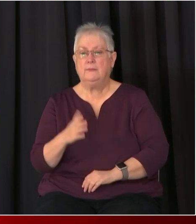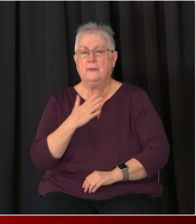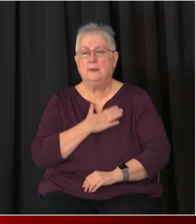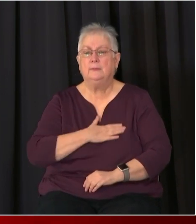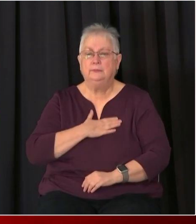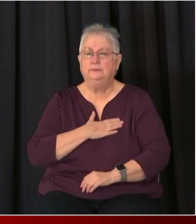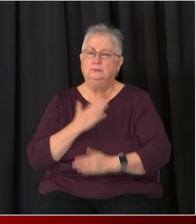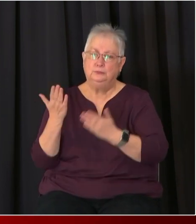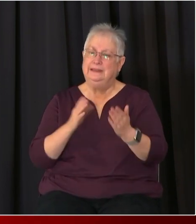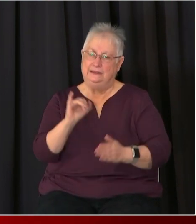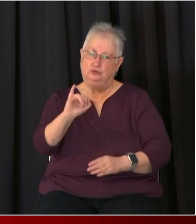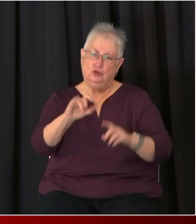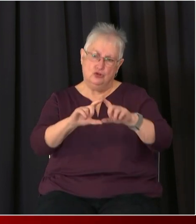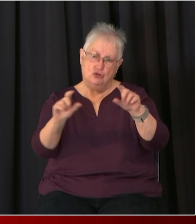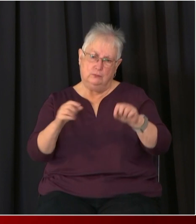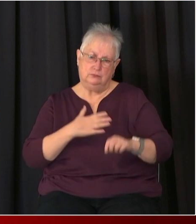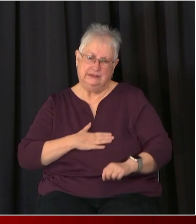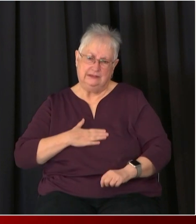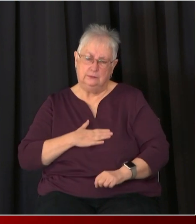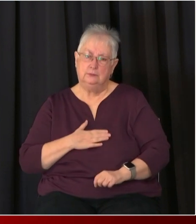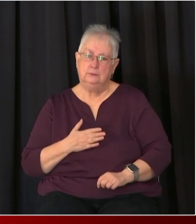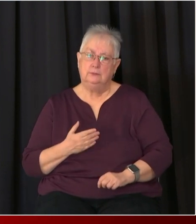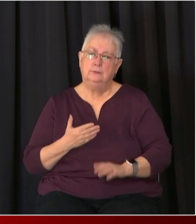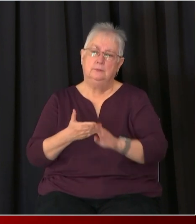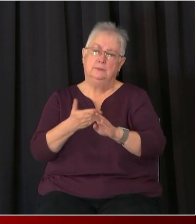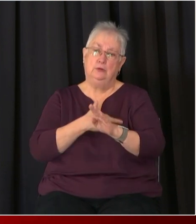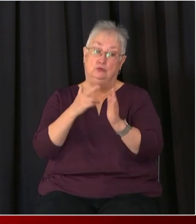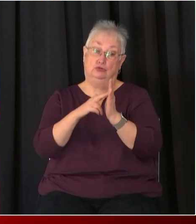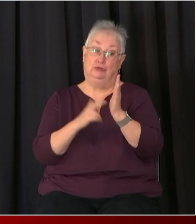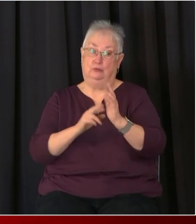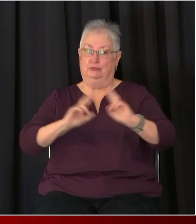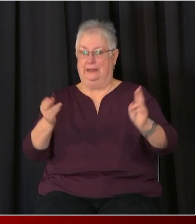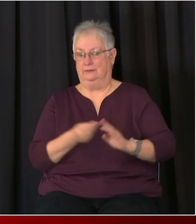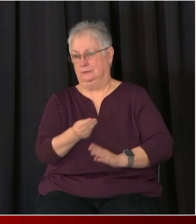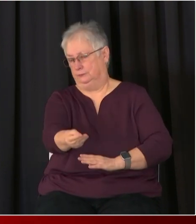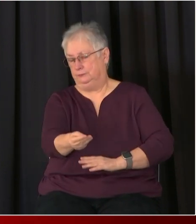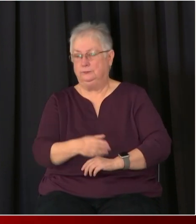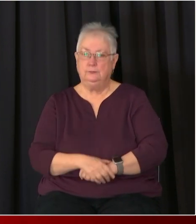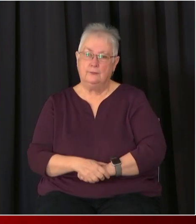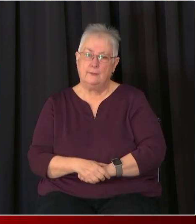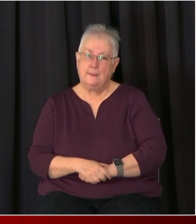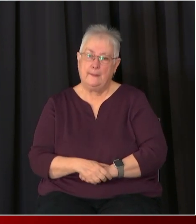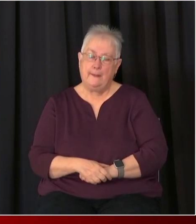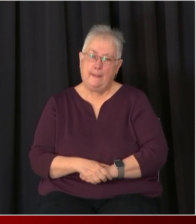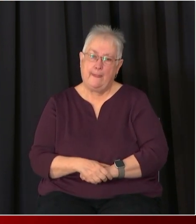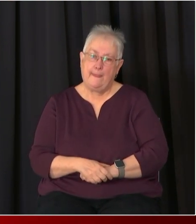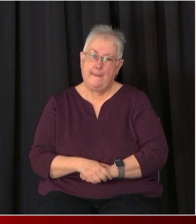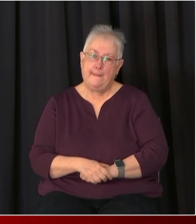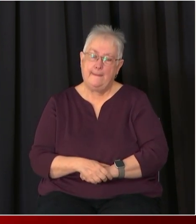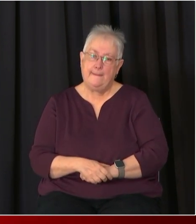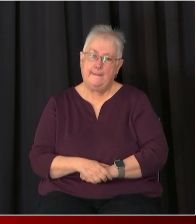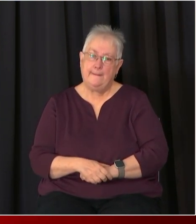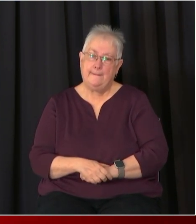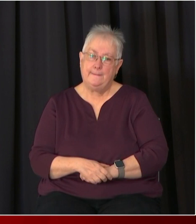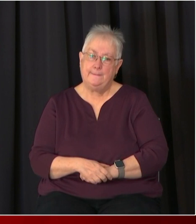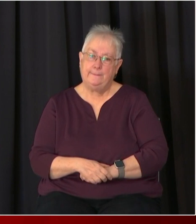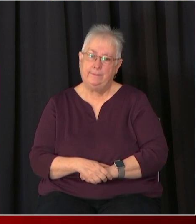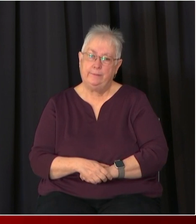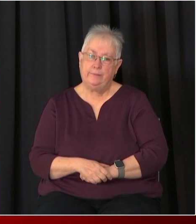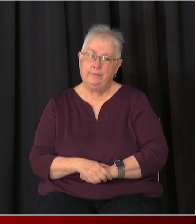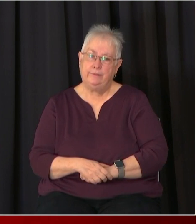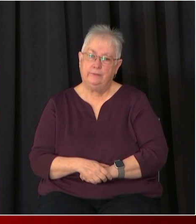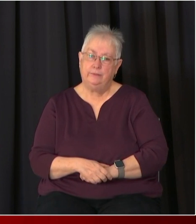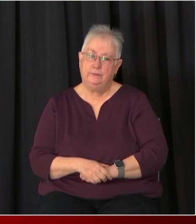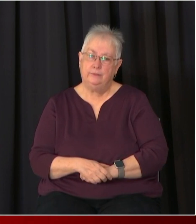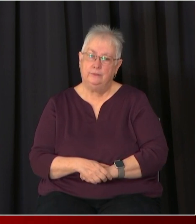insurance card or pre-register when you come. We also continue to urge everyone